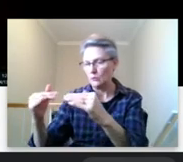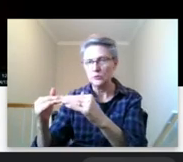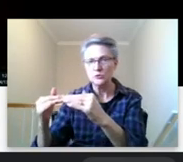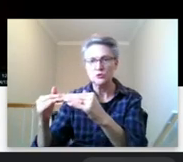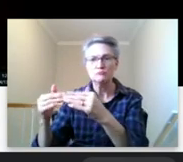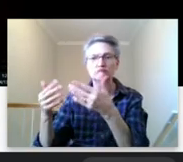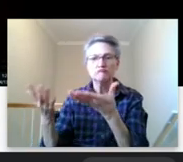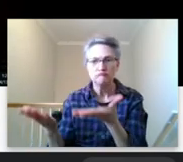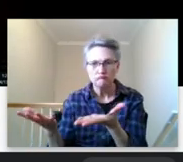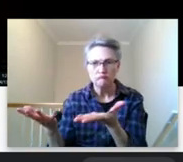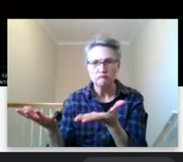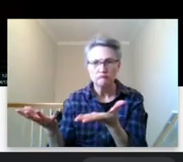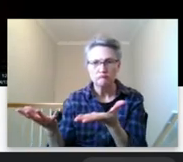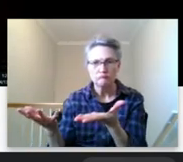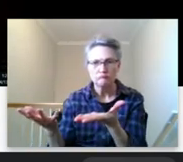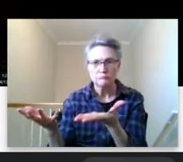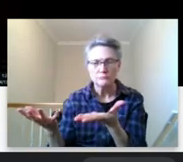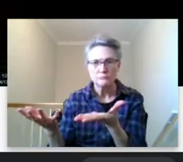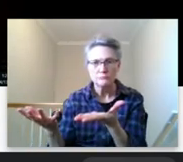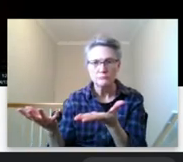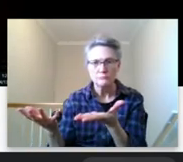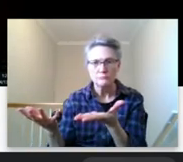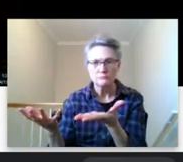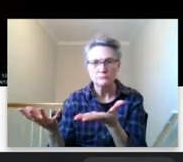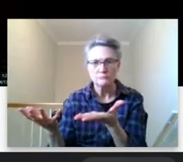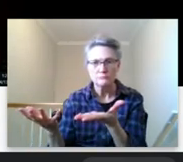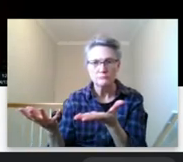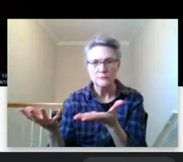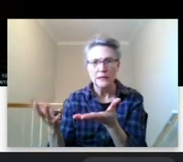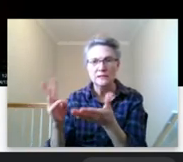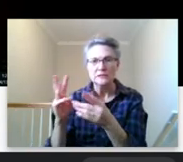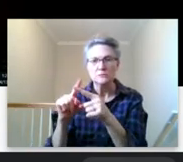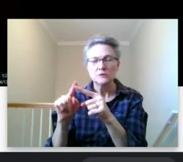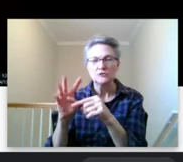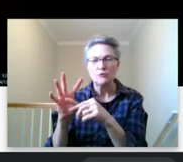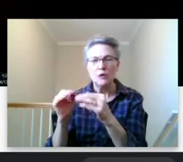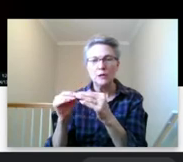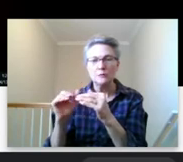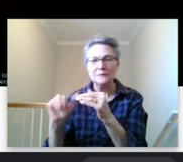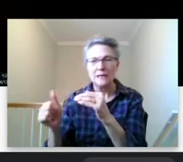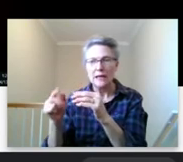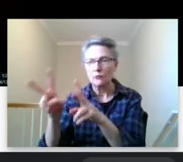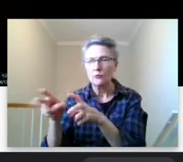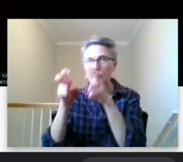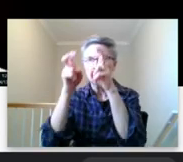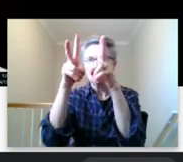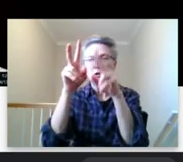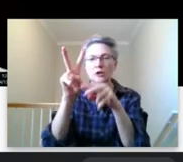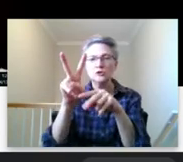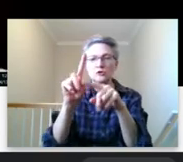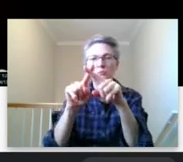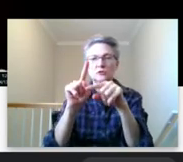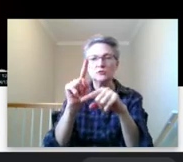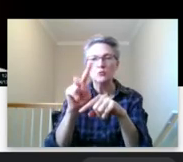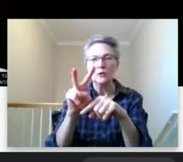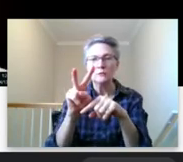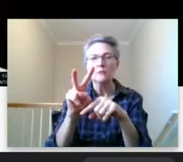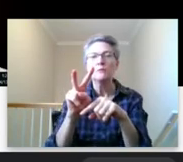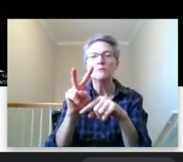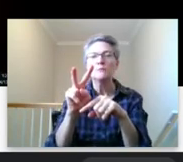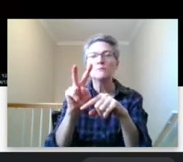plus 16. 6 and 4 makes a 10, and I regroup. And 2 plus 1 plus 2 is